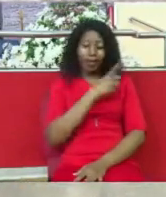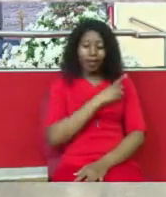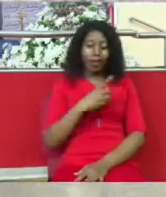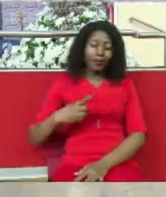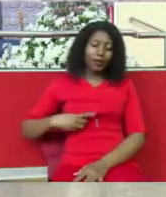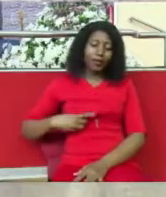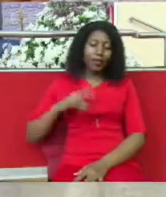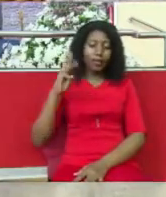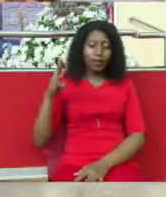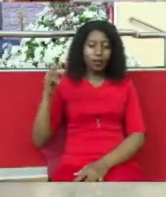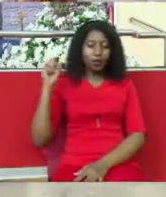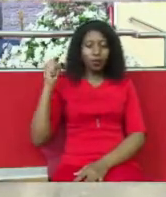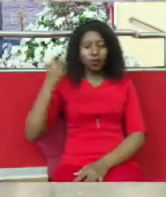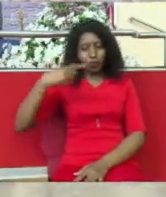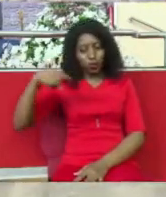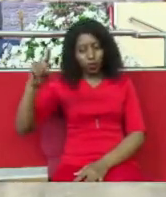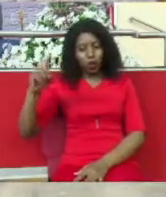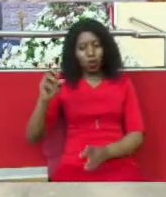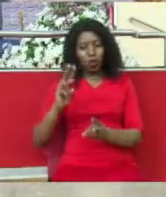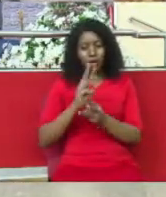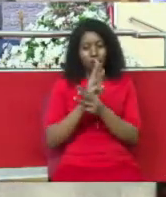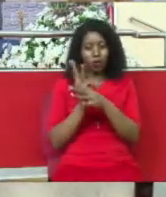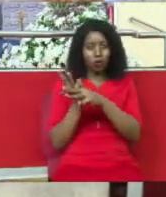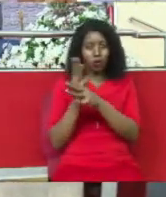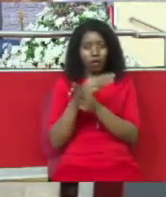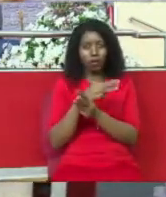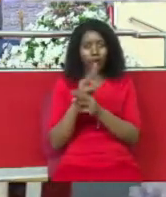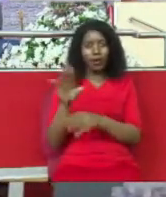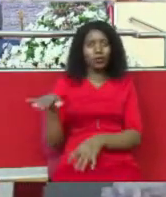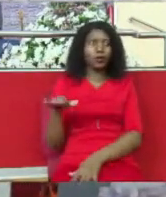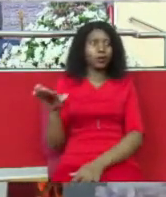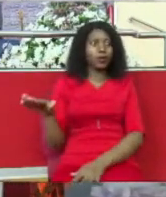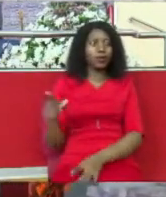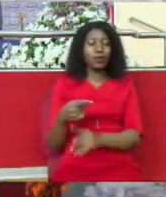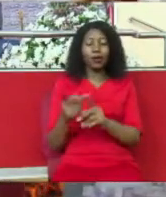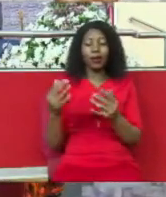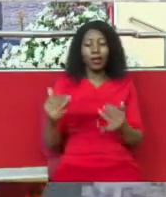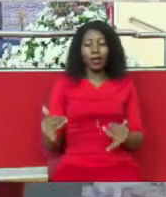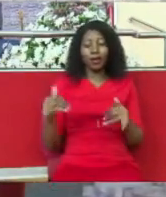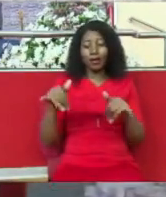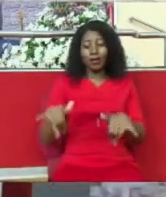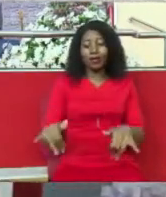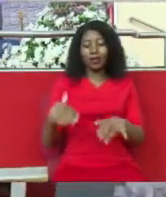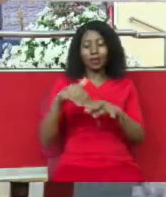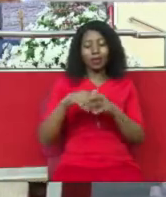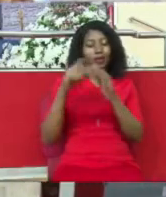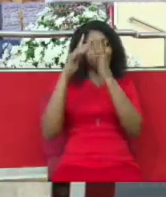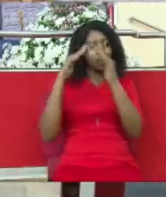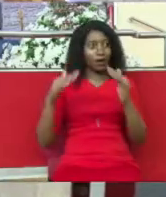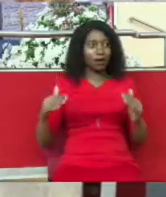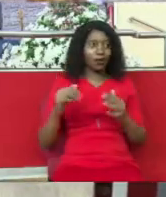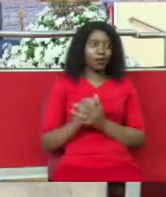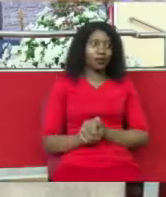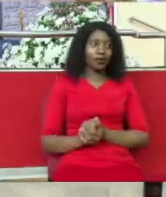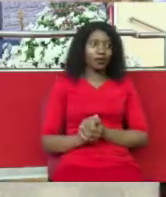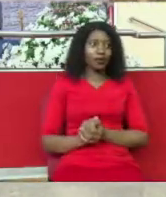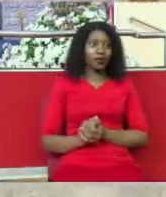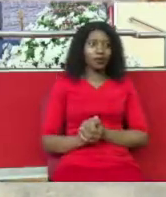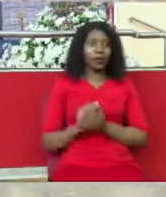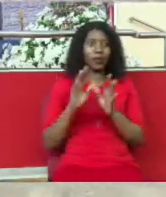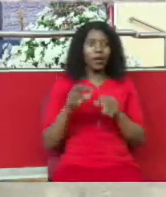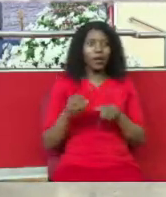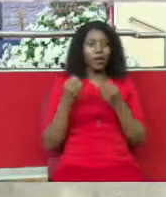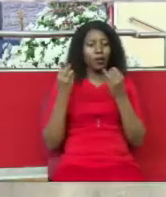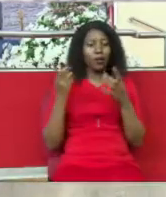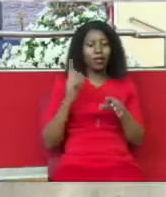himself in the wrong place. Angesta ilikuwa katika vita lakini alikuwa mahali pasipofaa. And how many times do we find ourselves in the